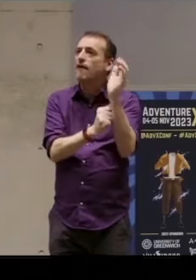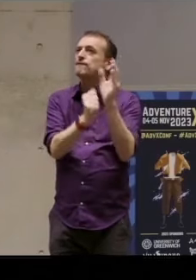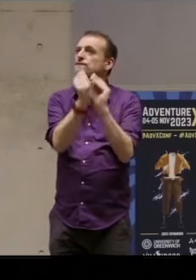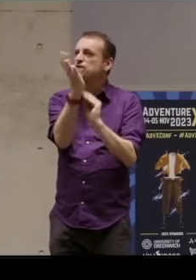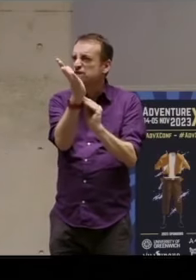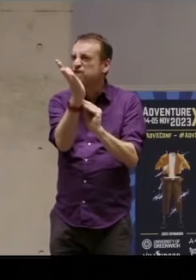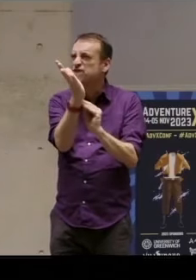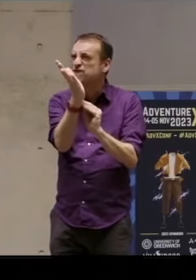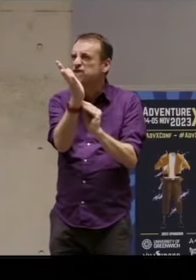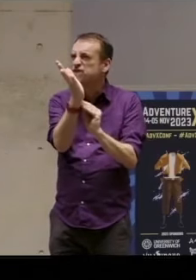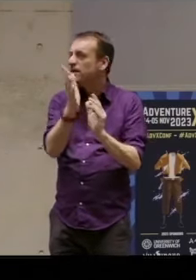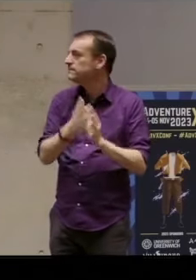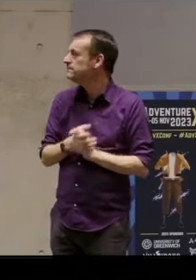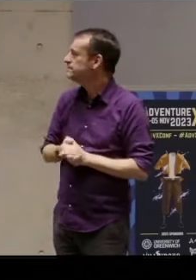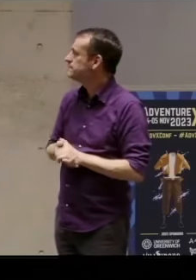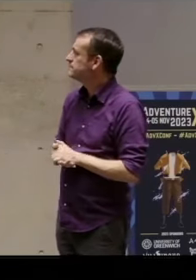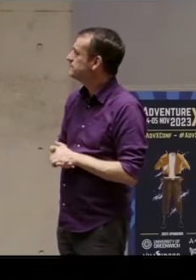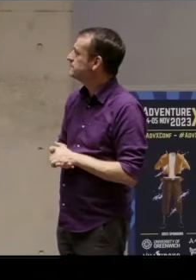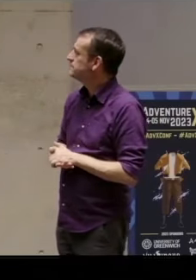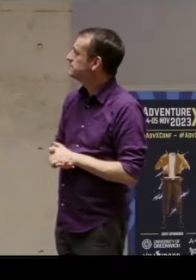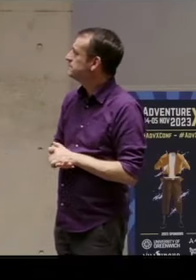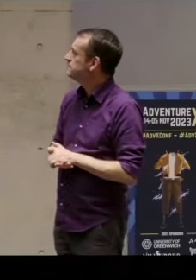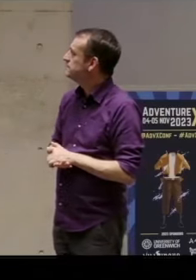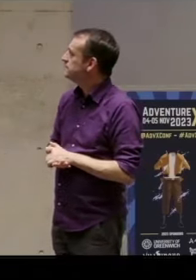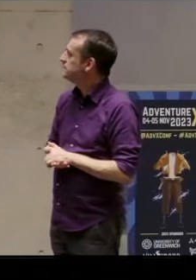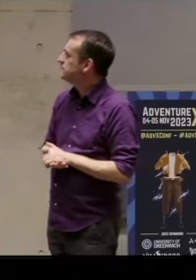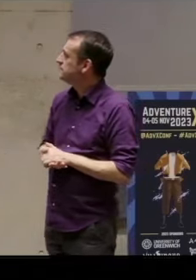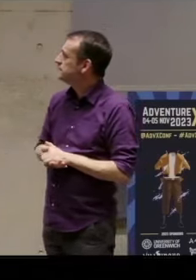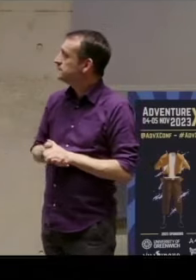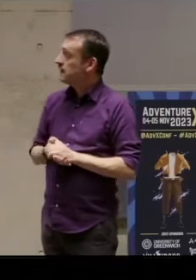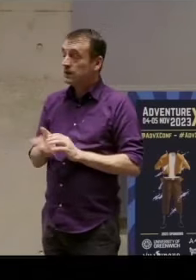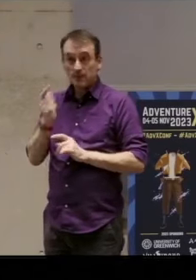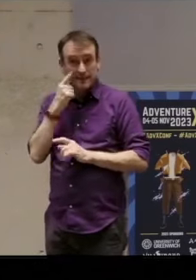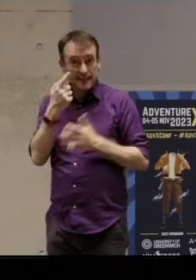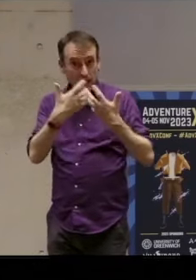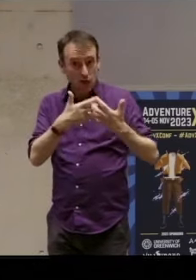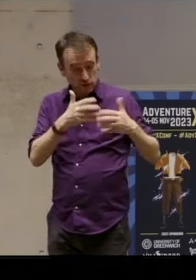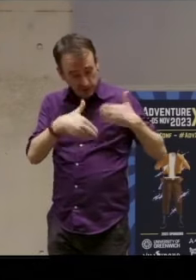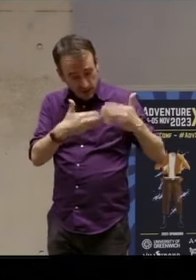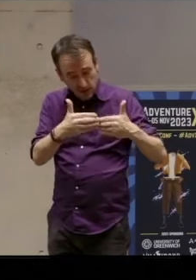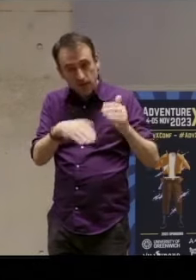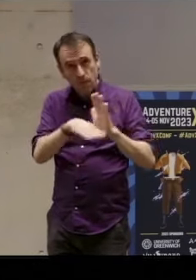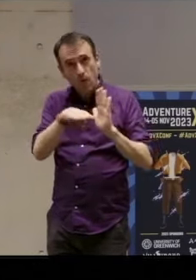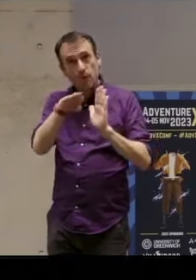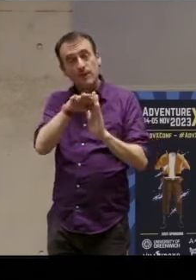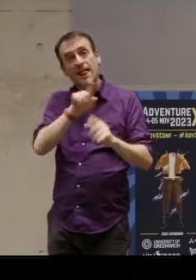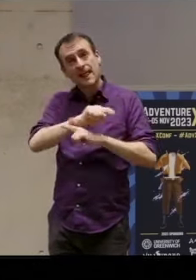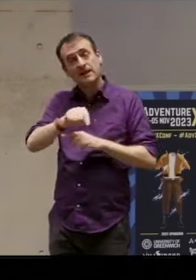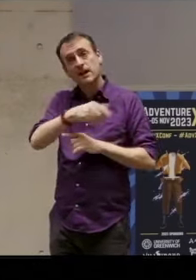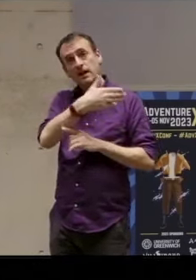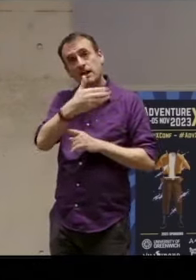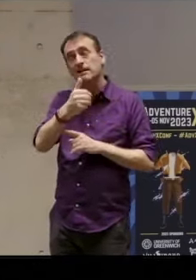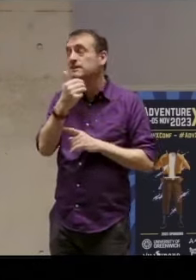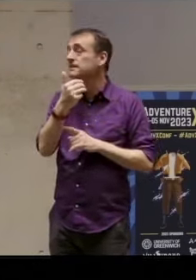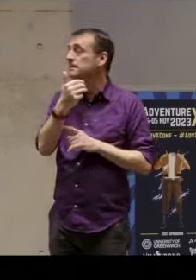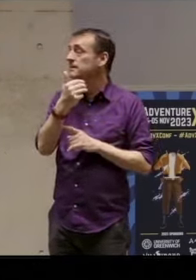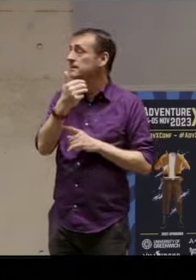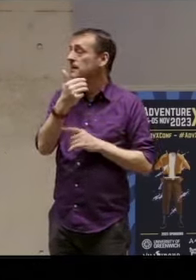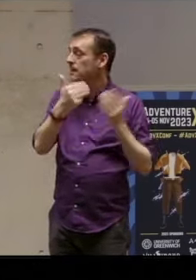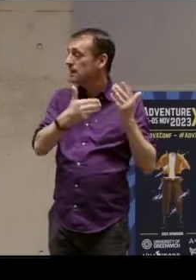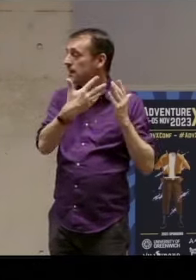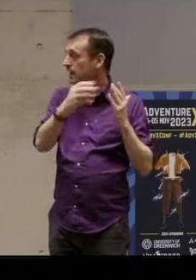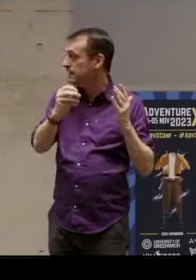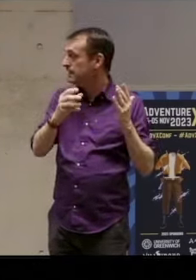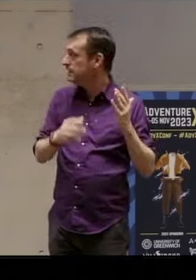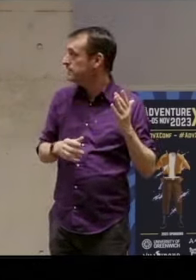Okay, we continue with another adventure game development team from the 90s, Art4. In their first title, Mentor,